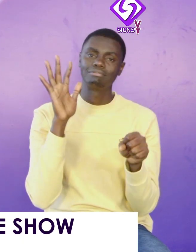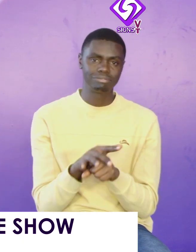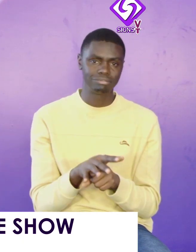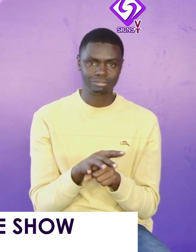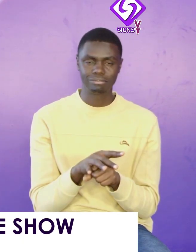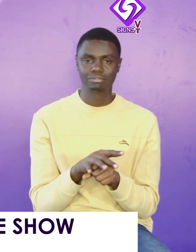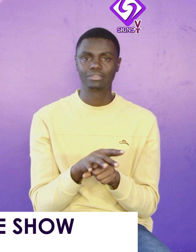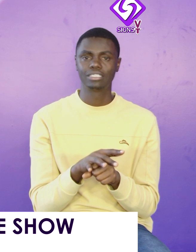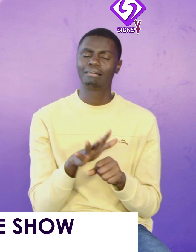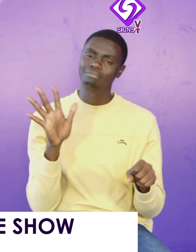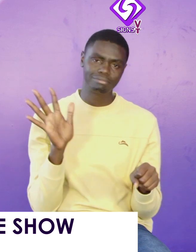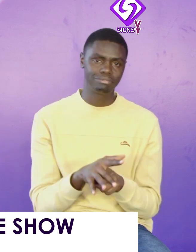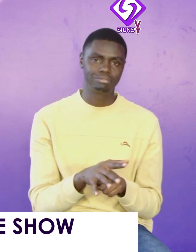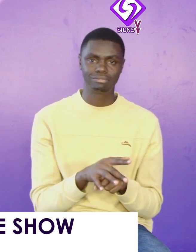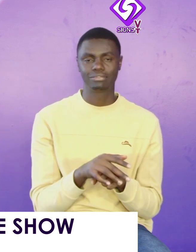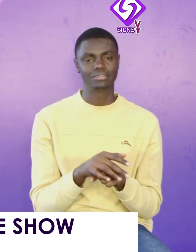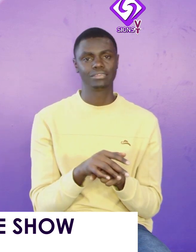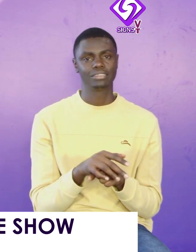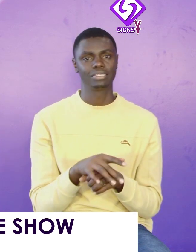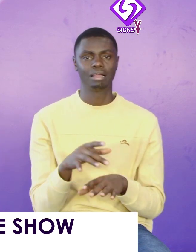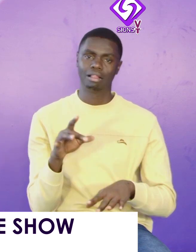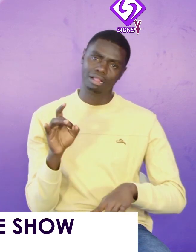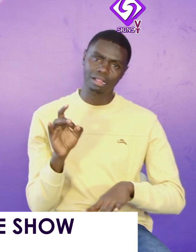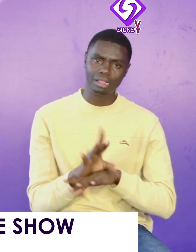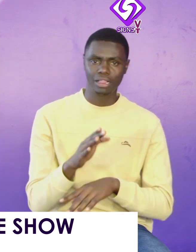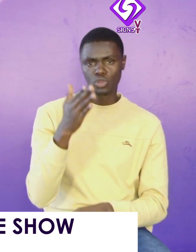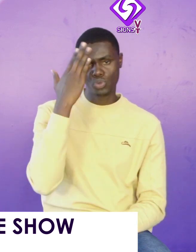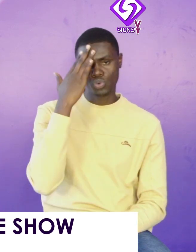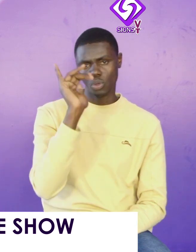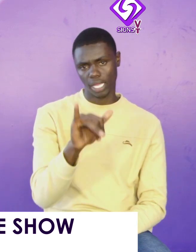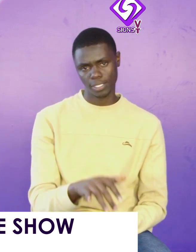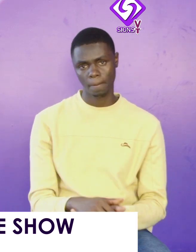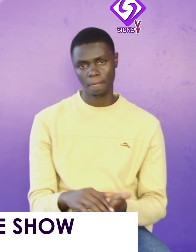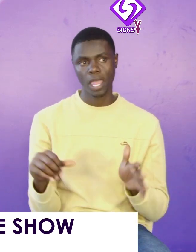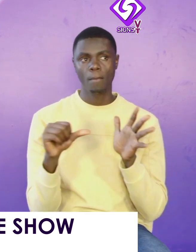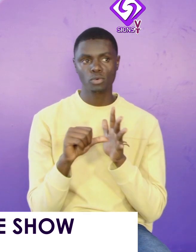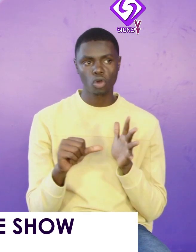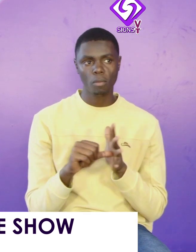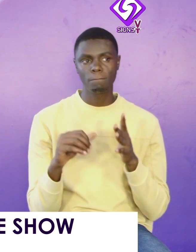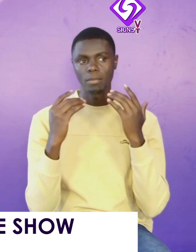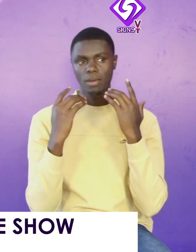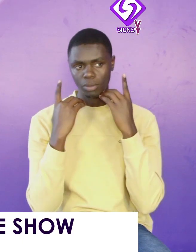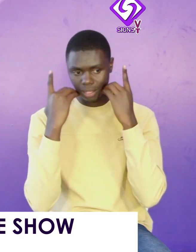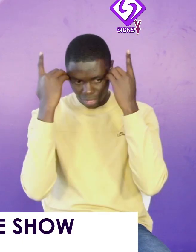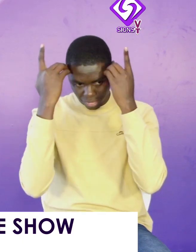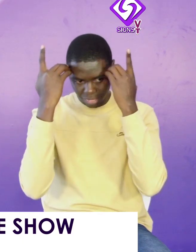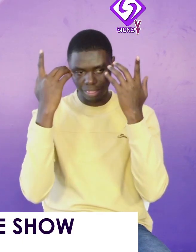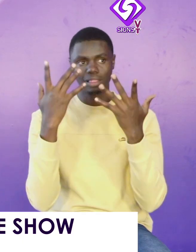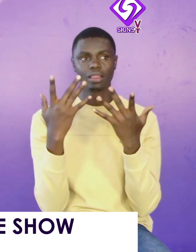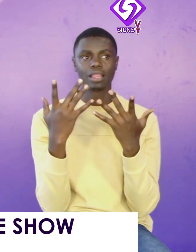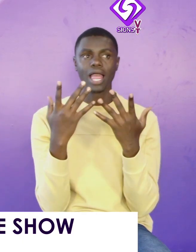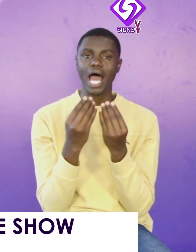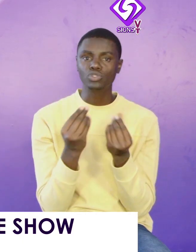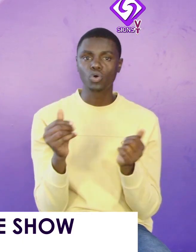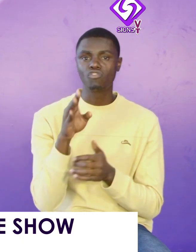believe it, by what? By counsel. Did you know that? Problems of depression are solved